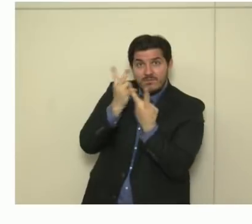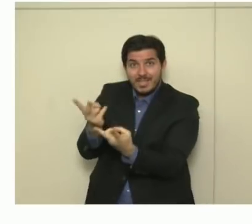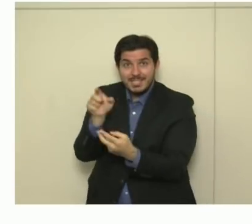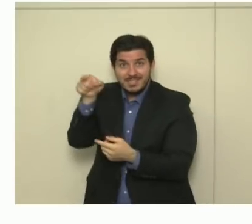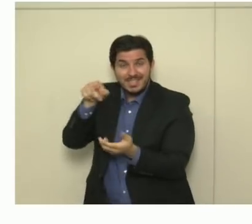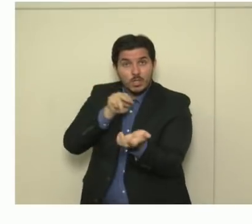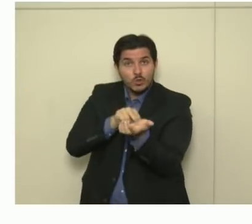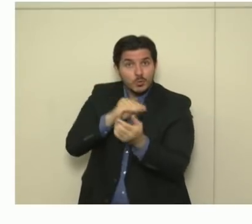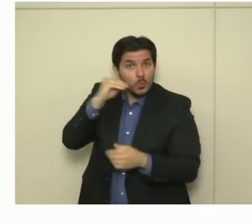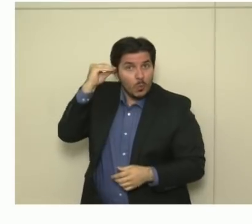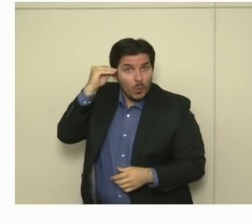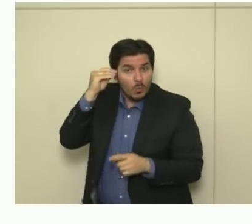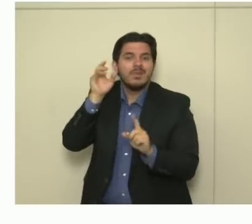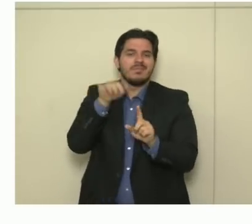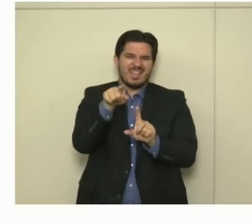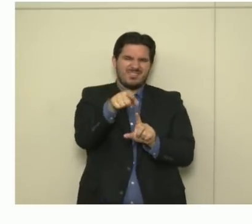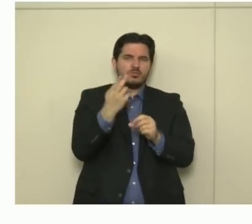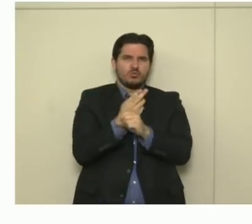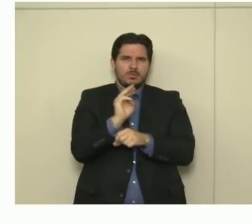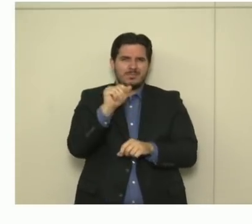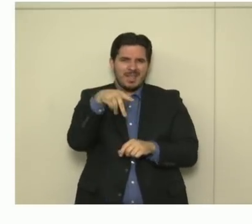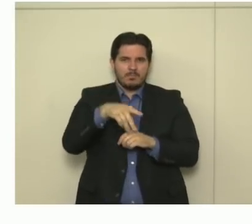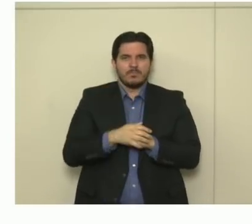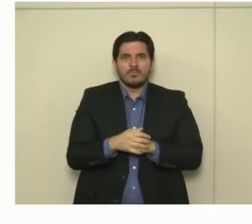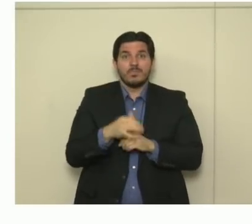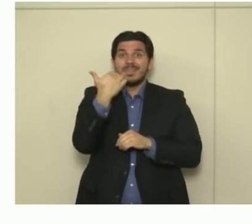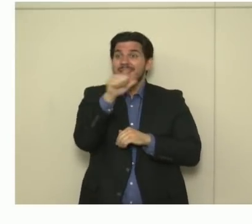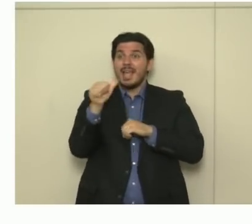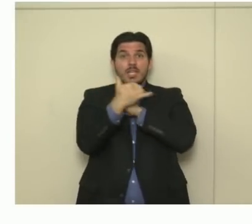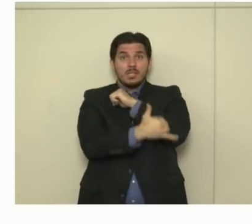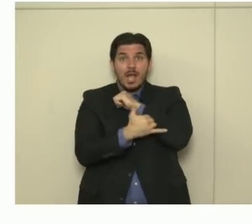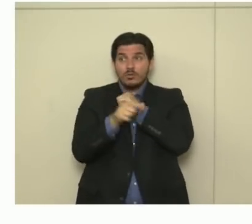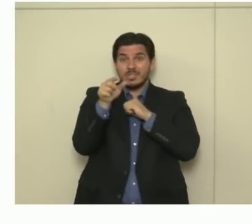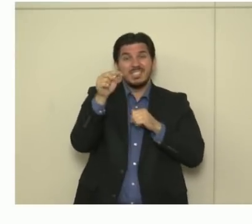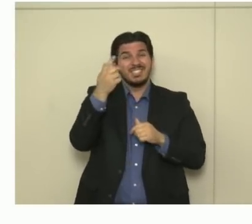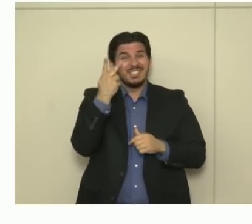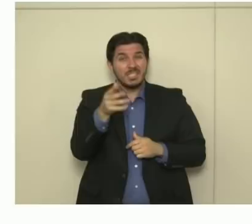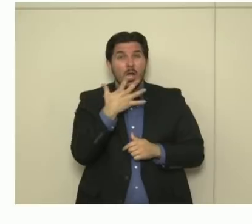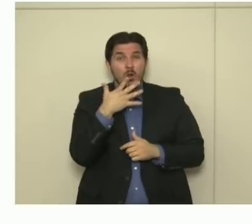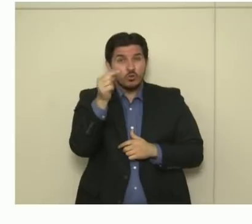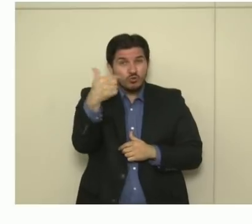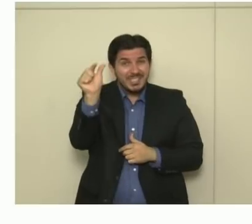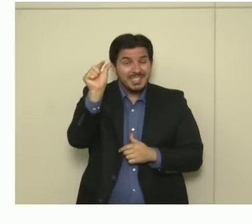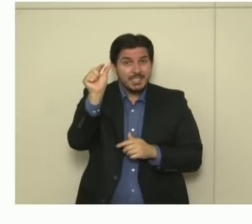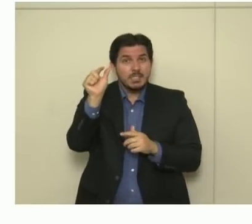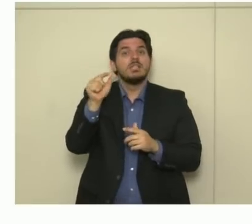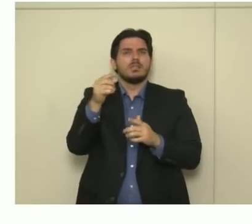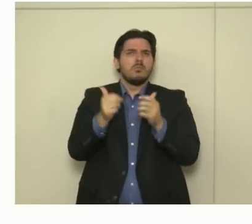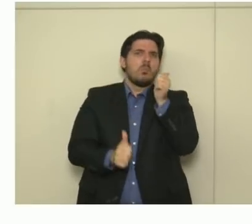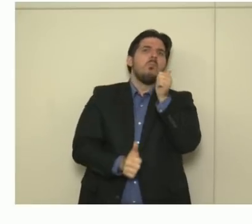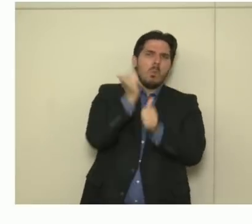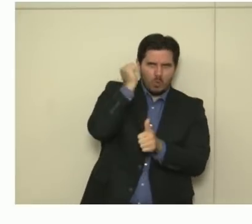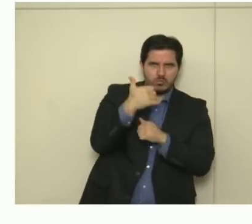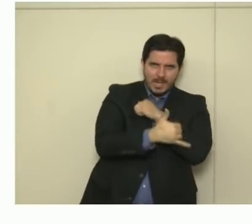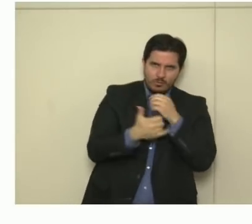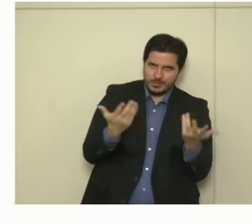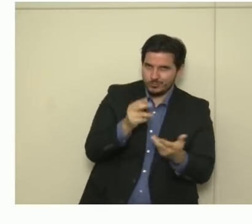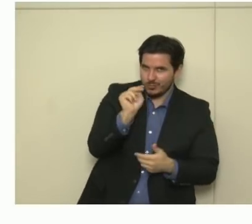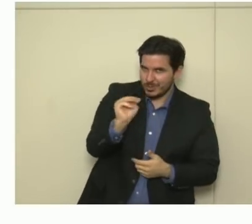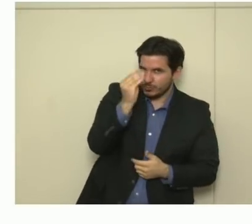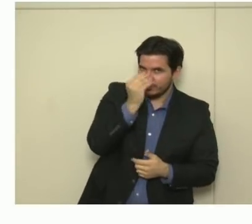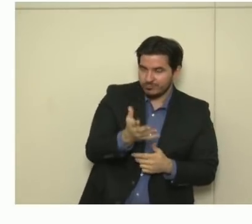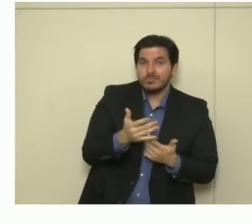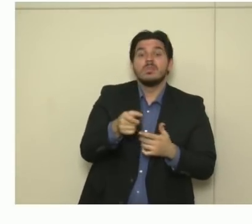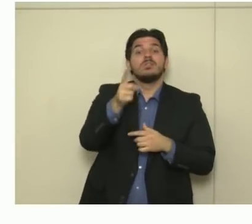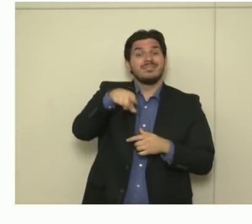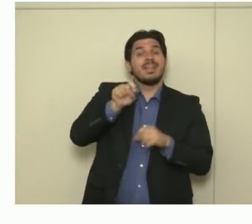so those counties that are green, which is the vast majority now of counties in the state, can make appointments with nursing